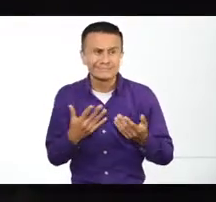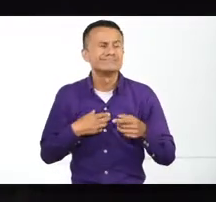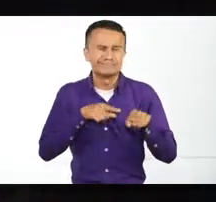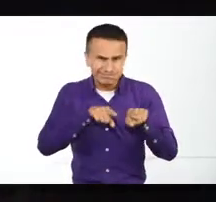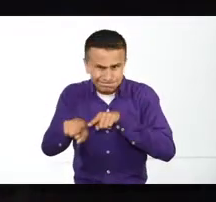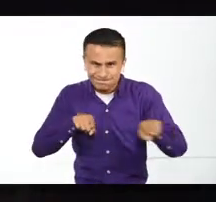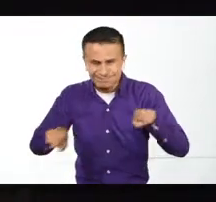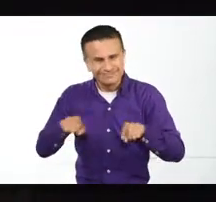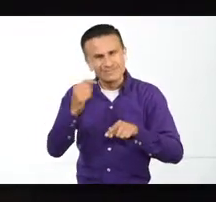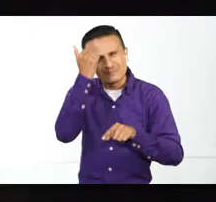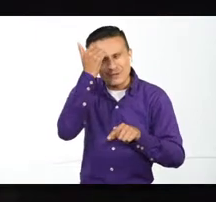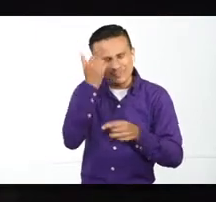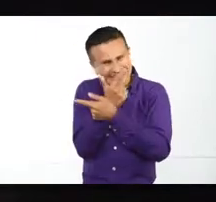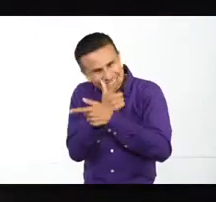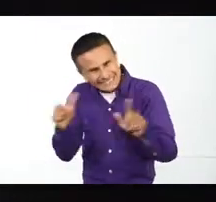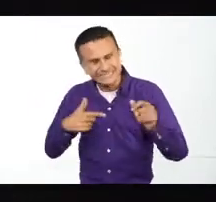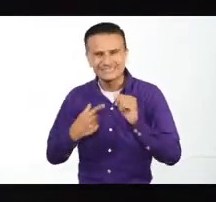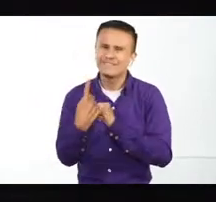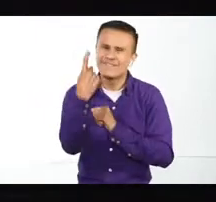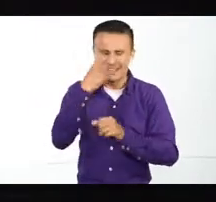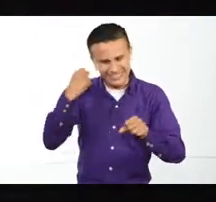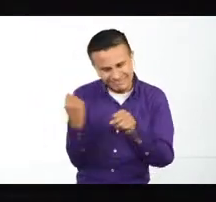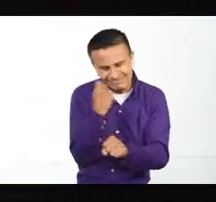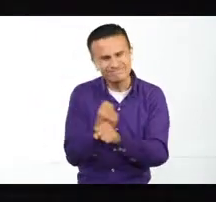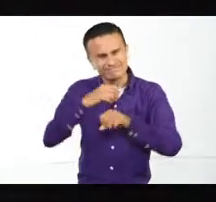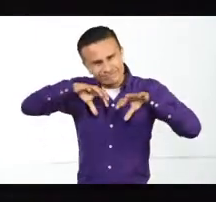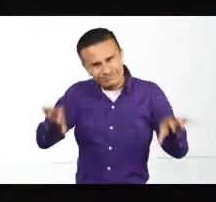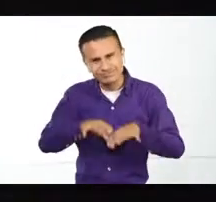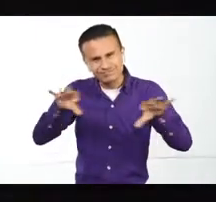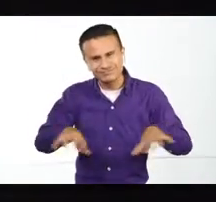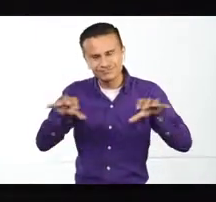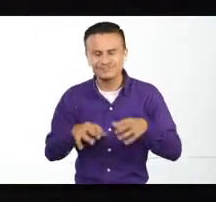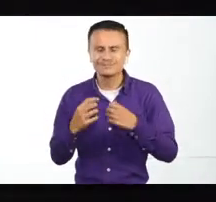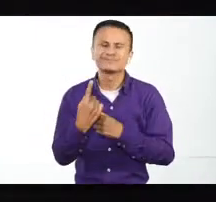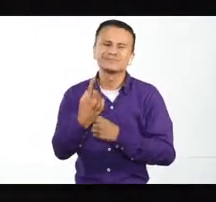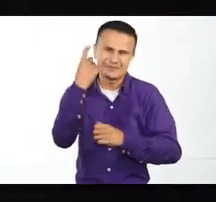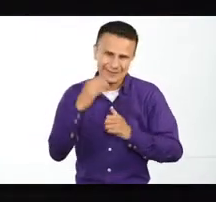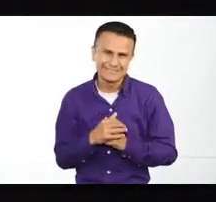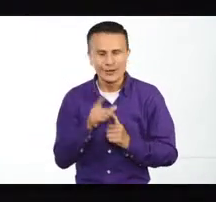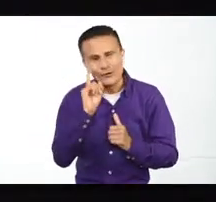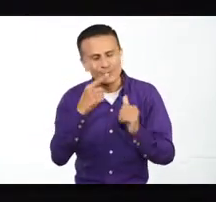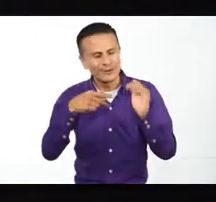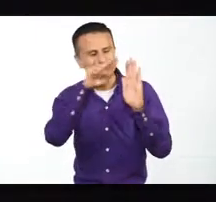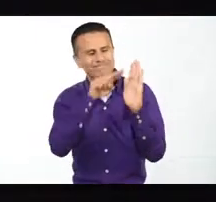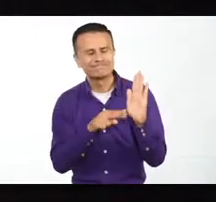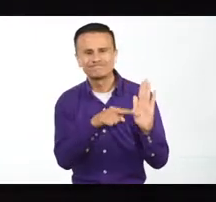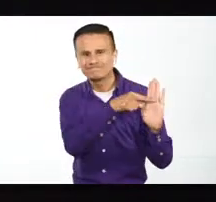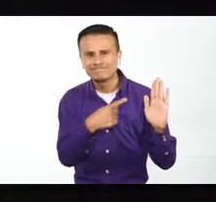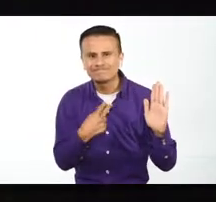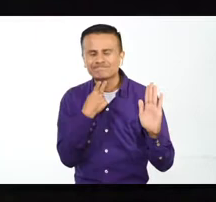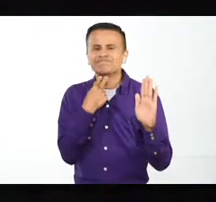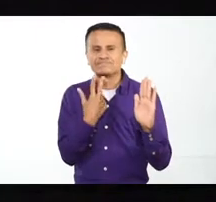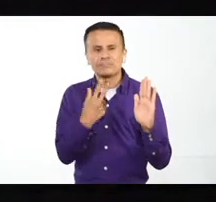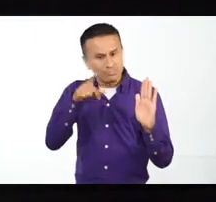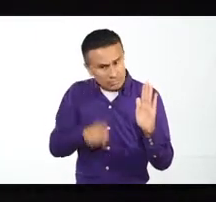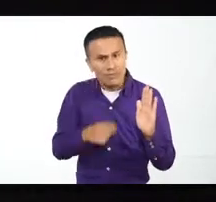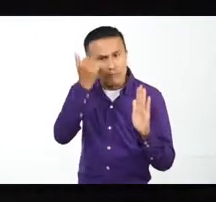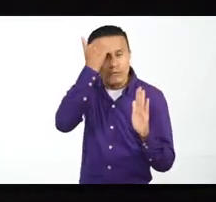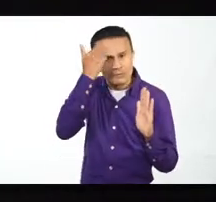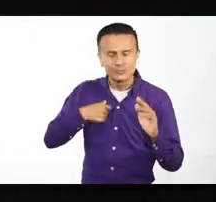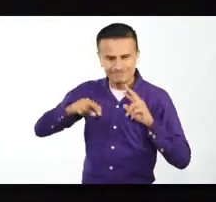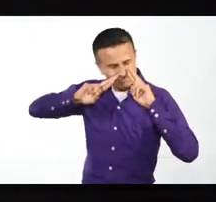testing and so many things that doesn't give them the liberty to be able to work effectively. We need to